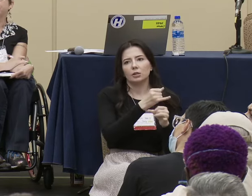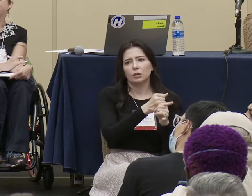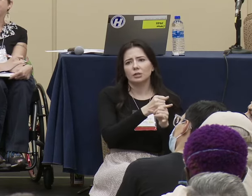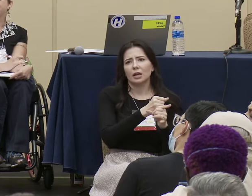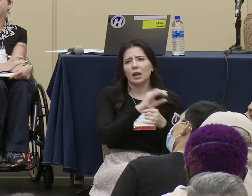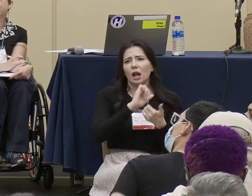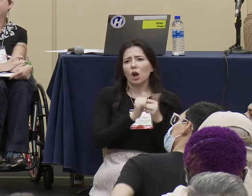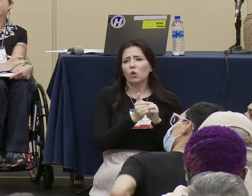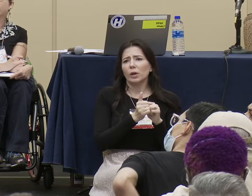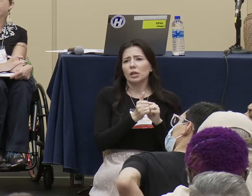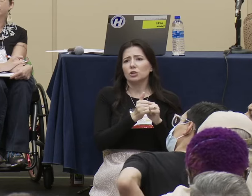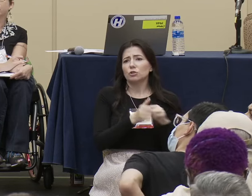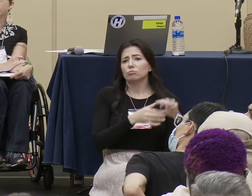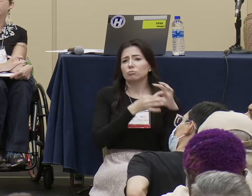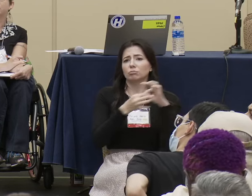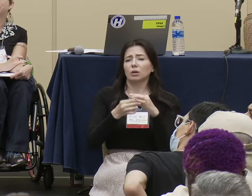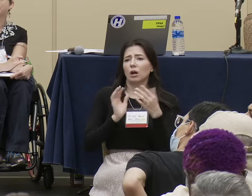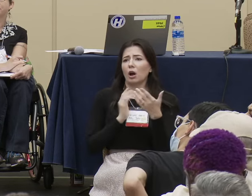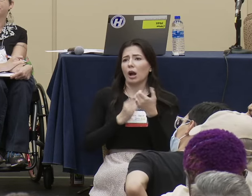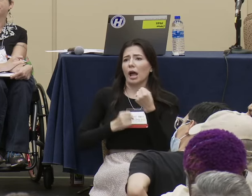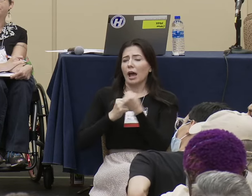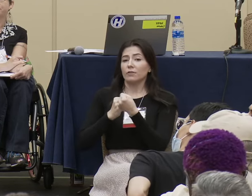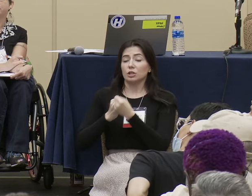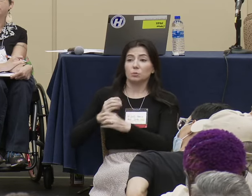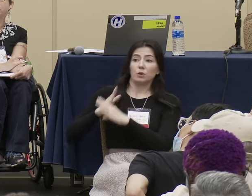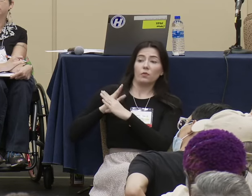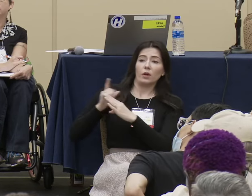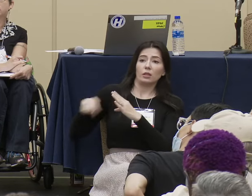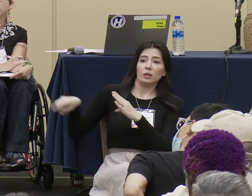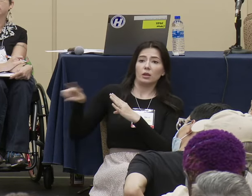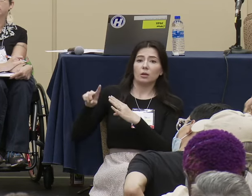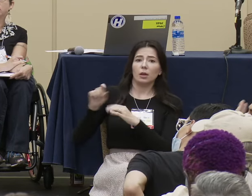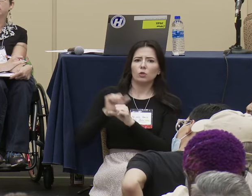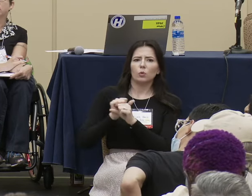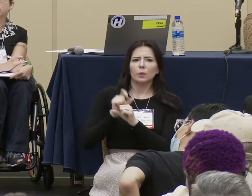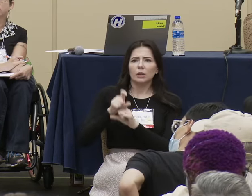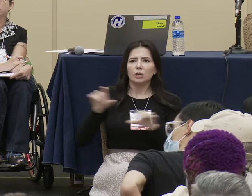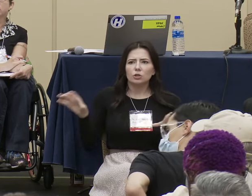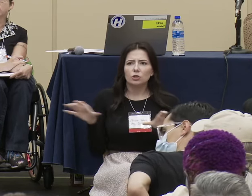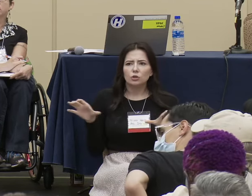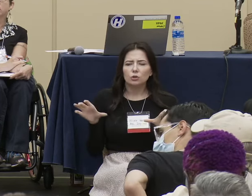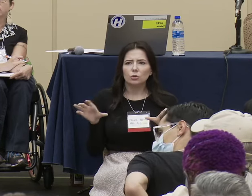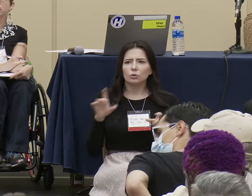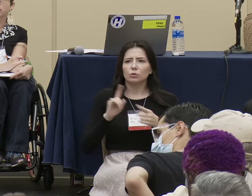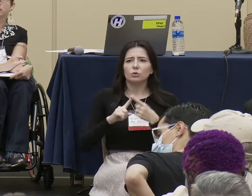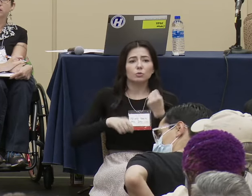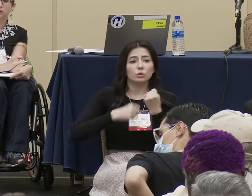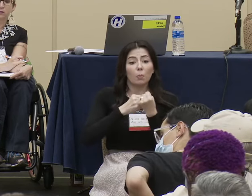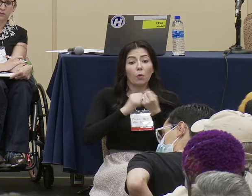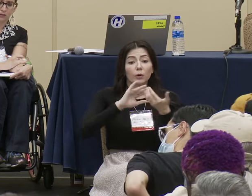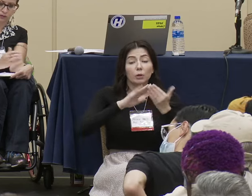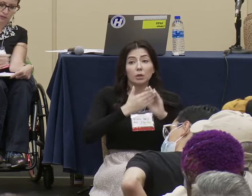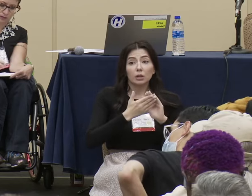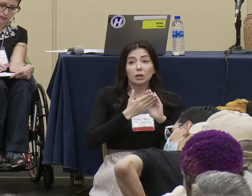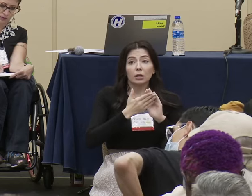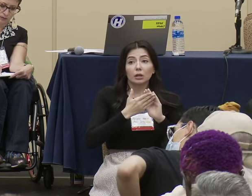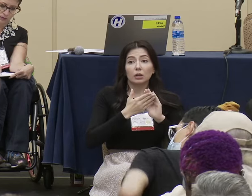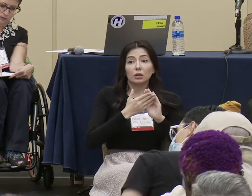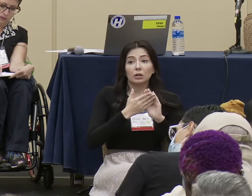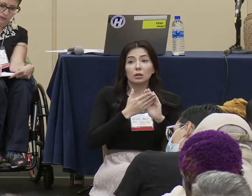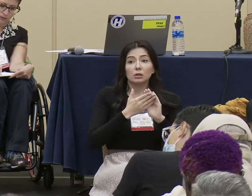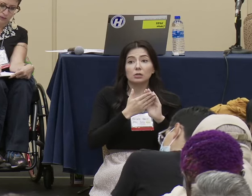to prevent them and the work that we need to do to support communities to be able to